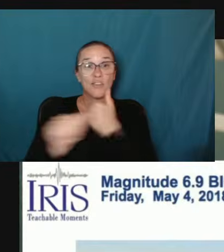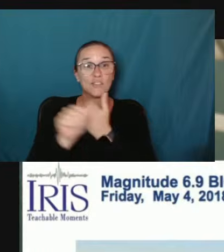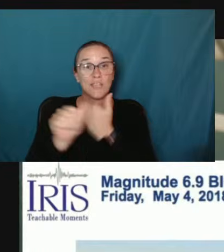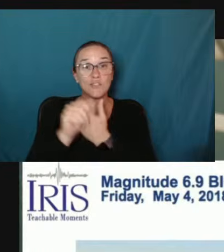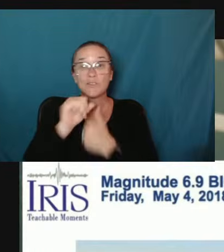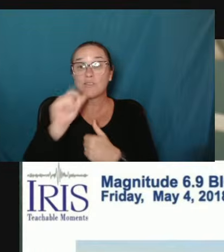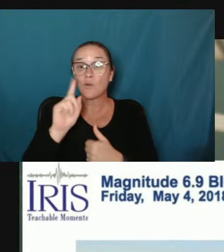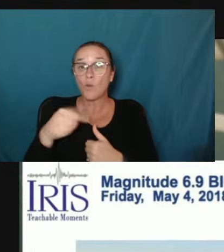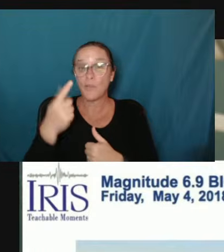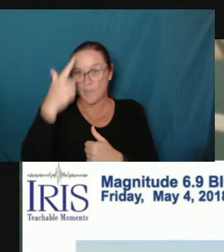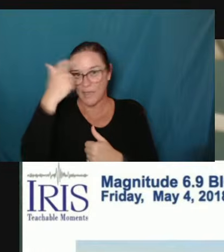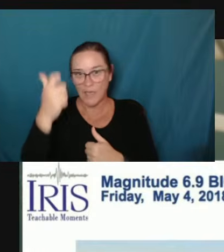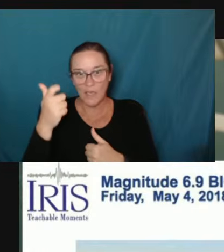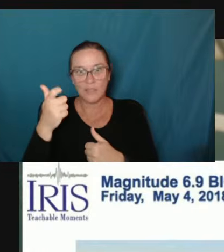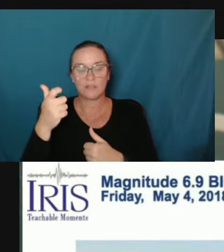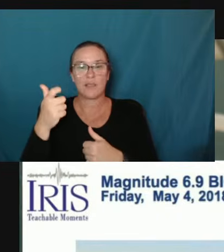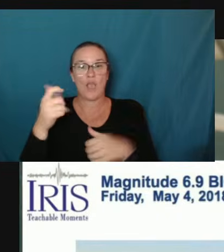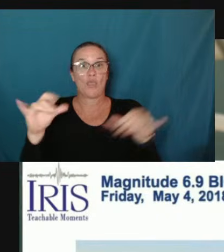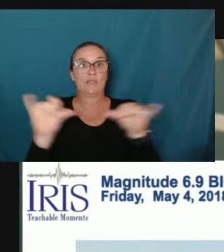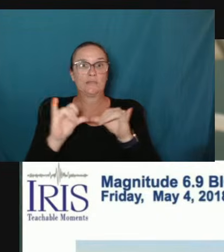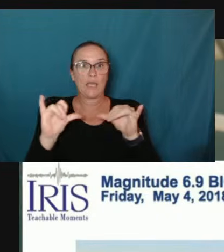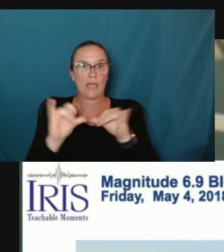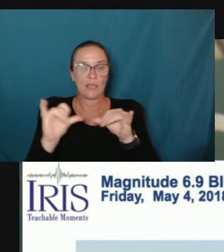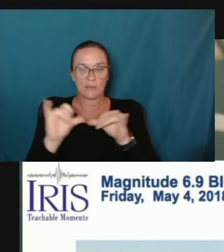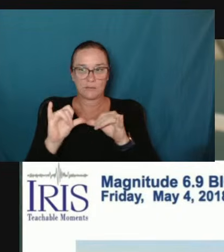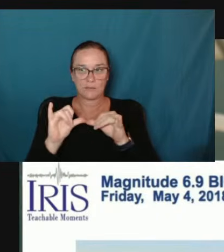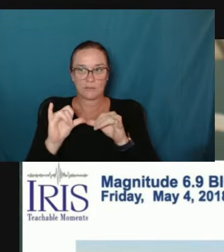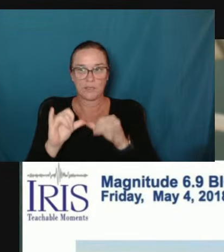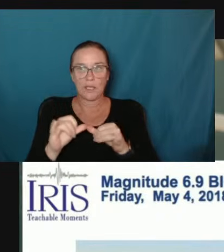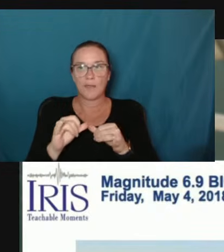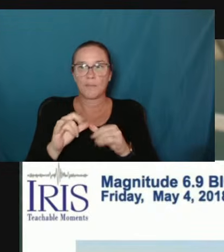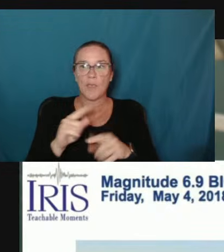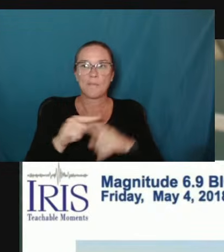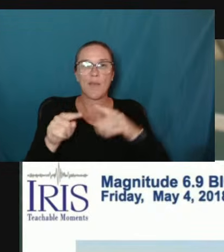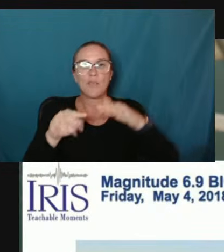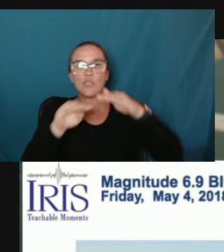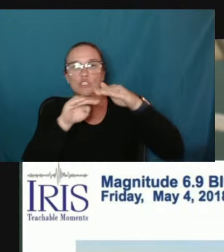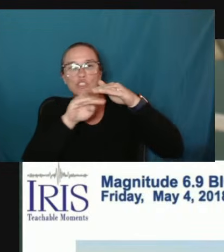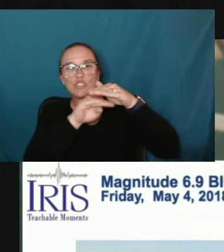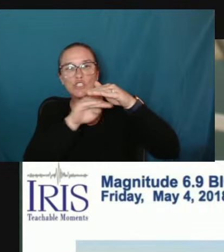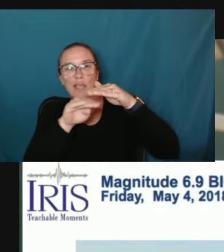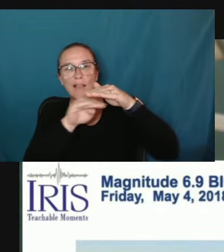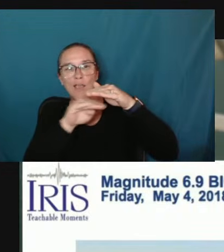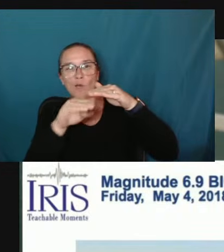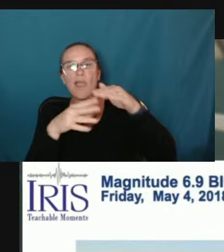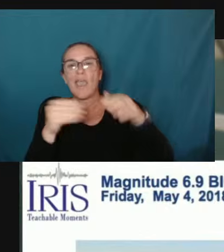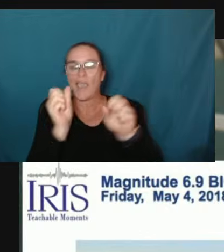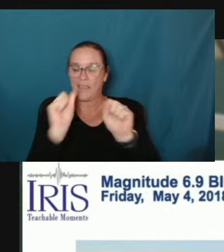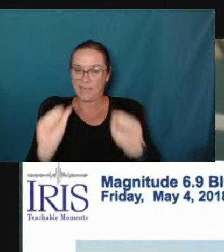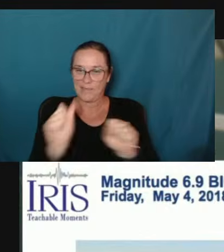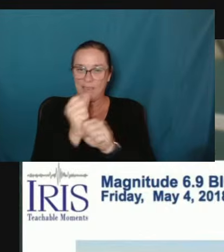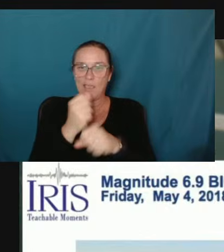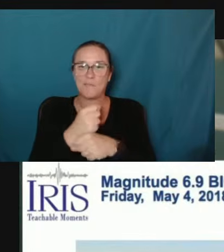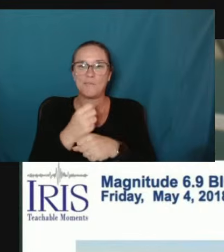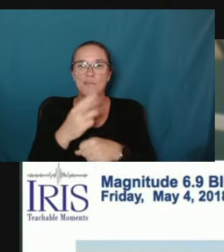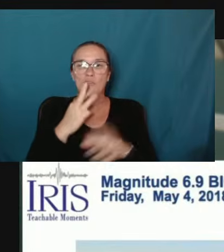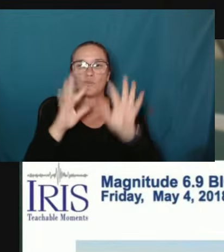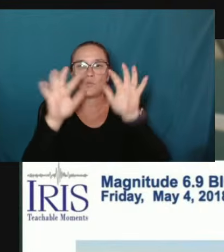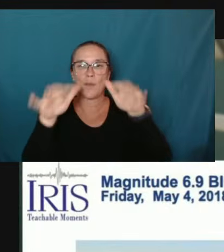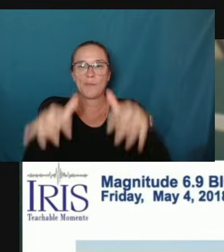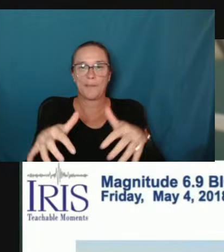the magnitudes that they can reach, but because they are shallow and they generate tsunami, or at least they can.